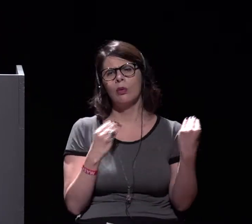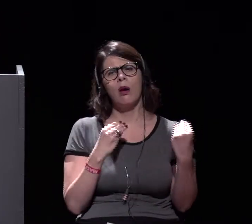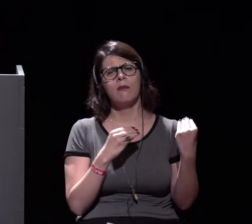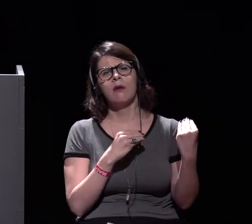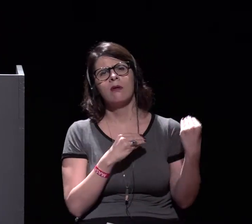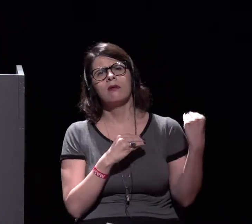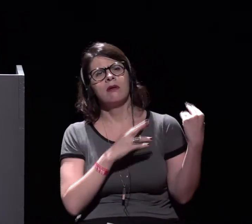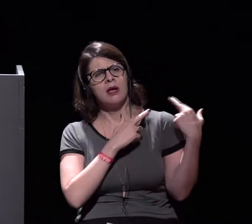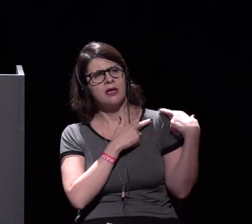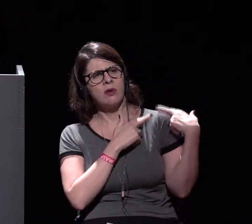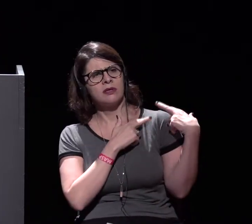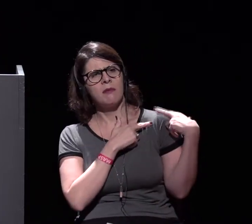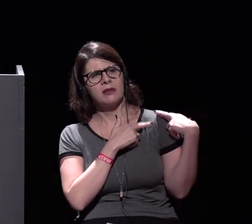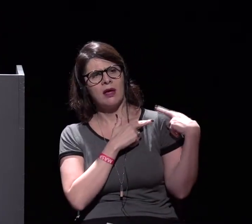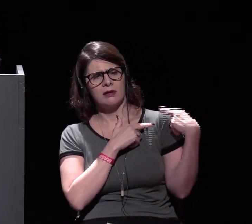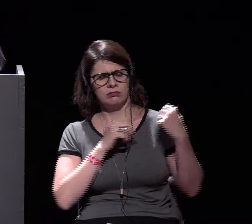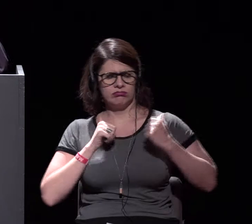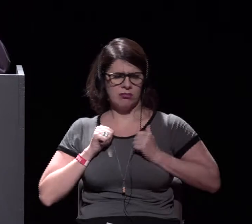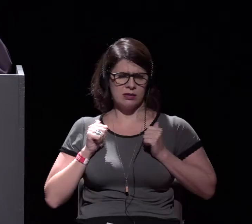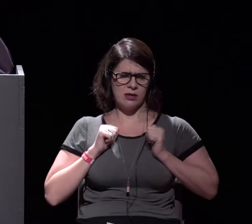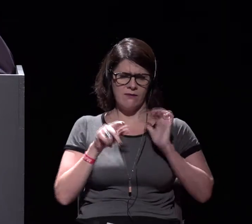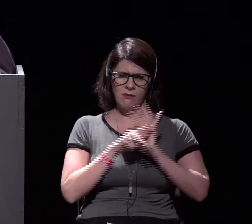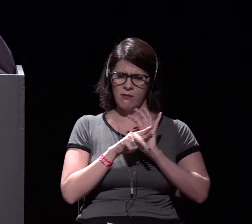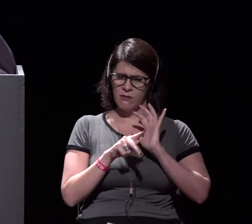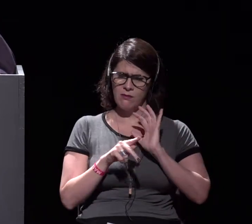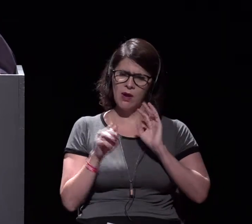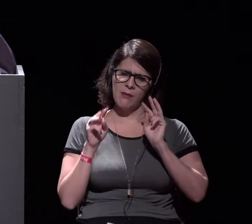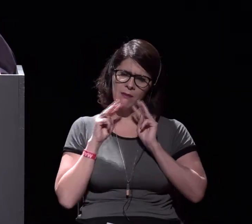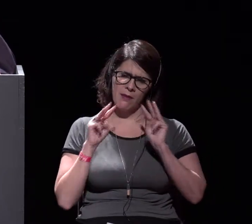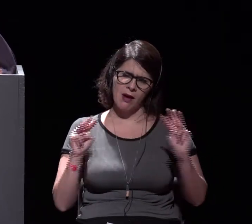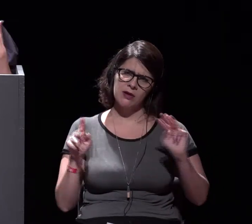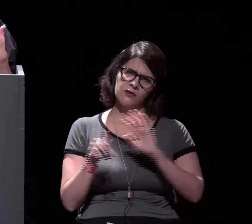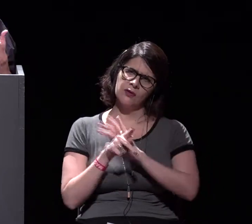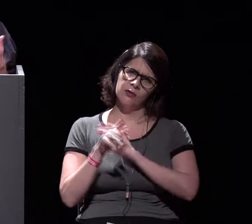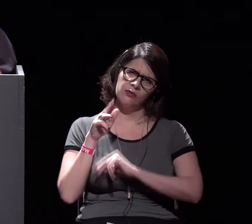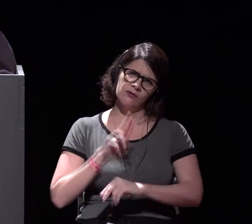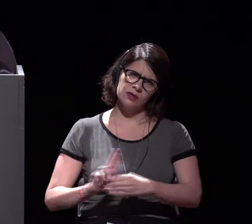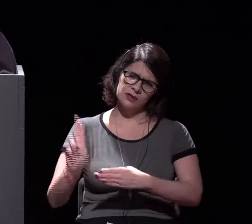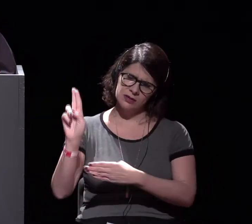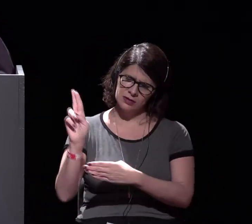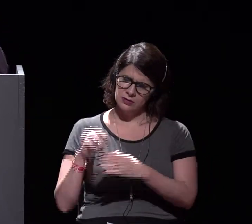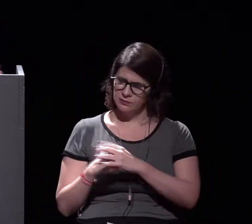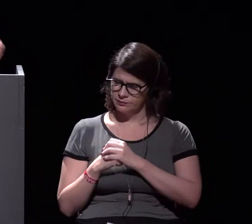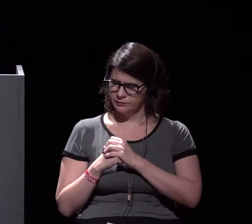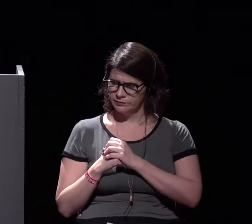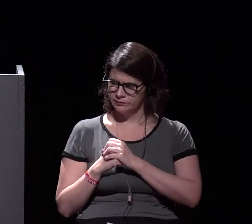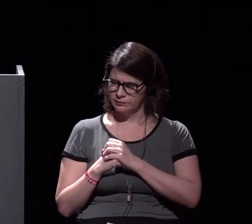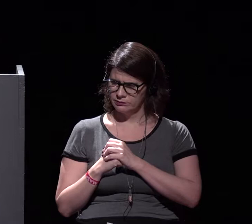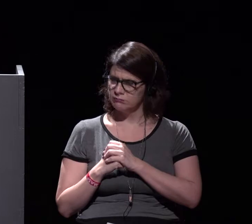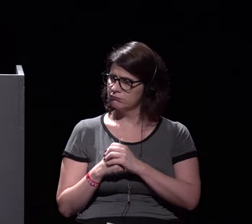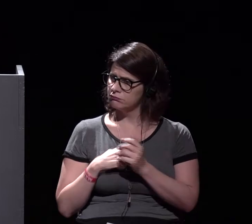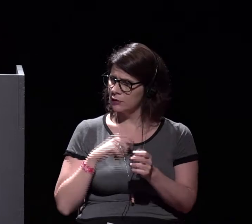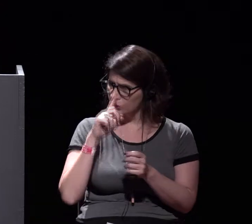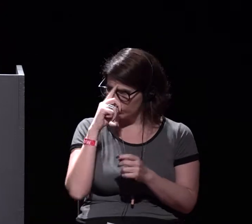marketized university and demand direct implication or involvement in the